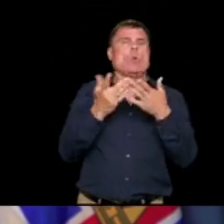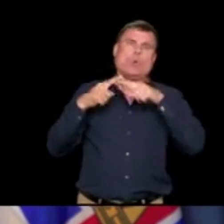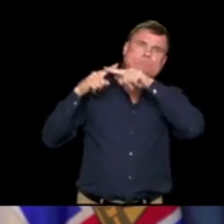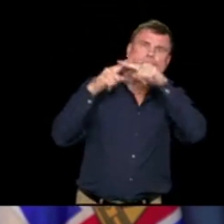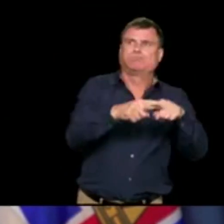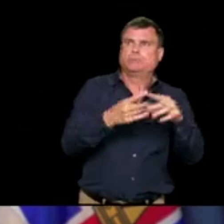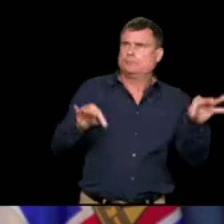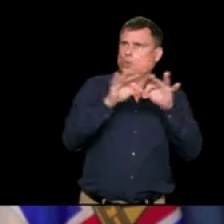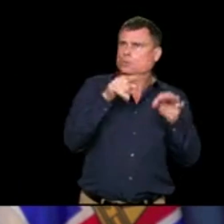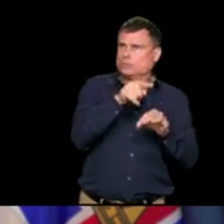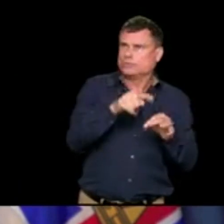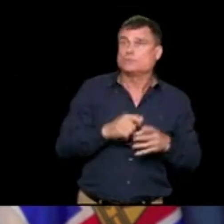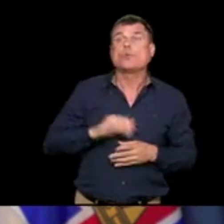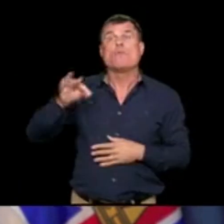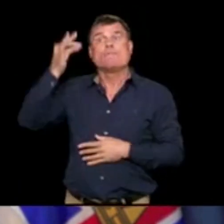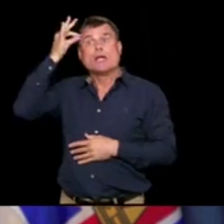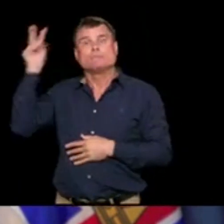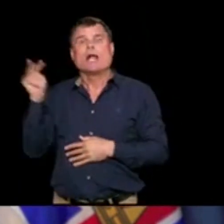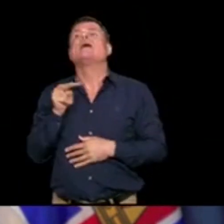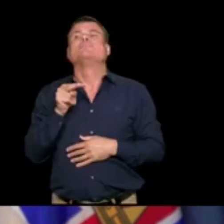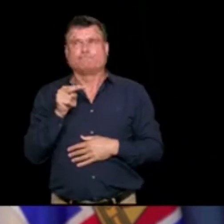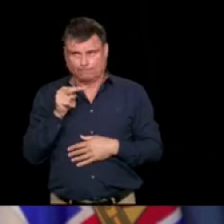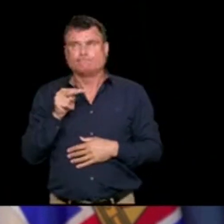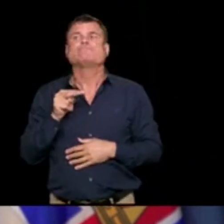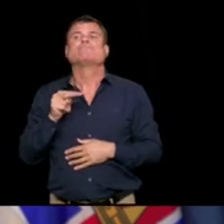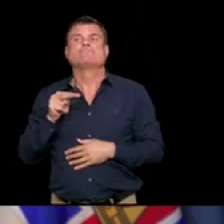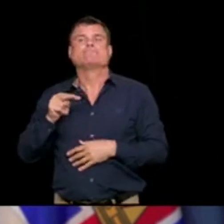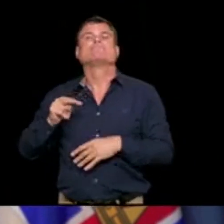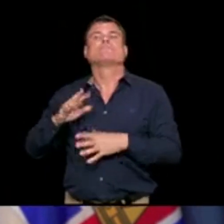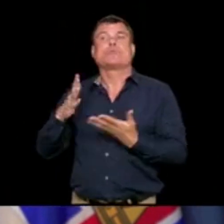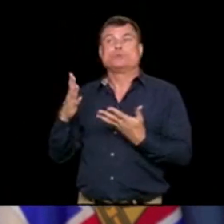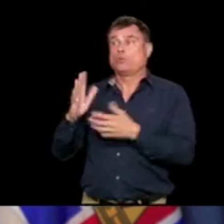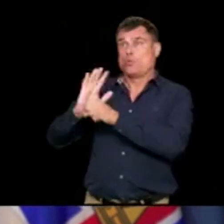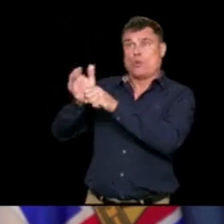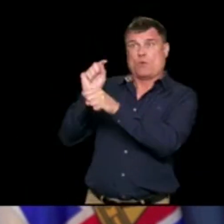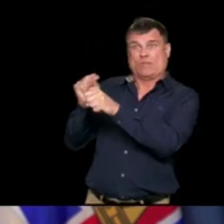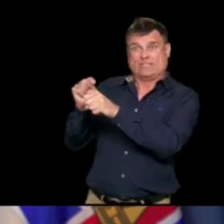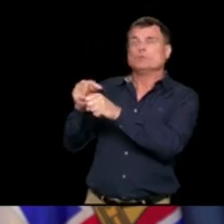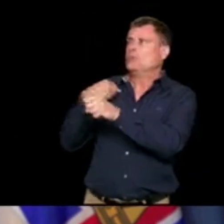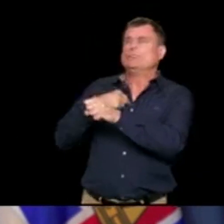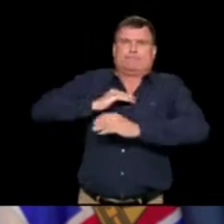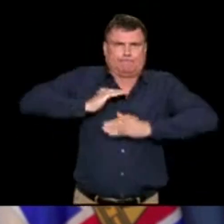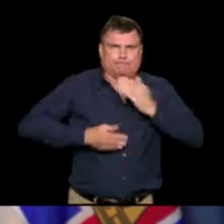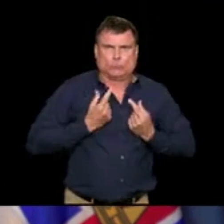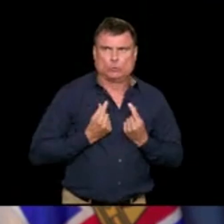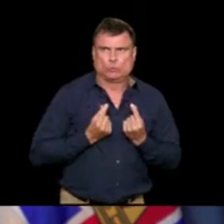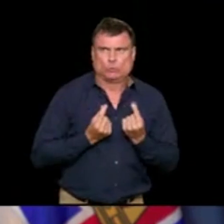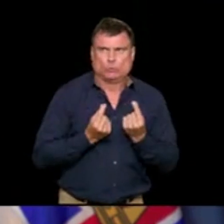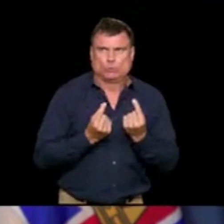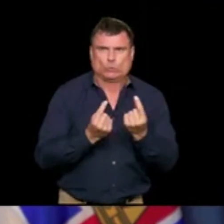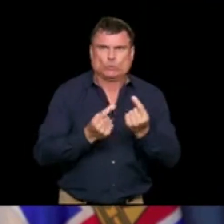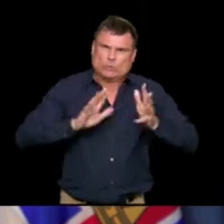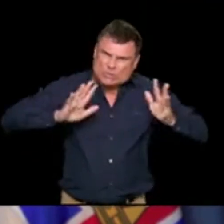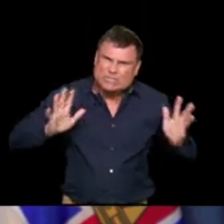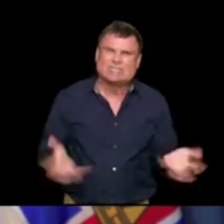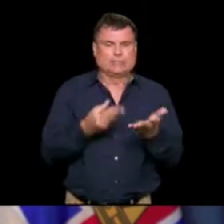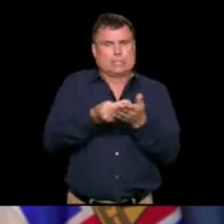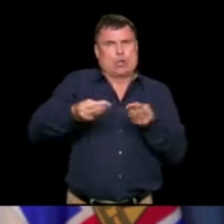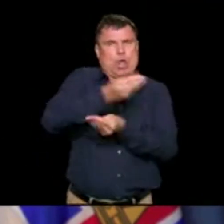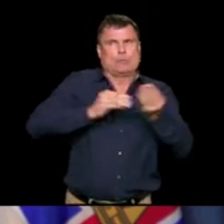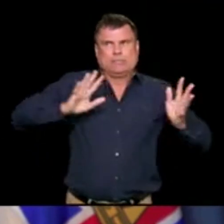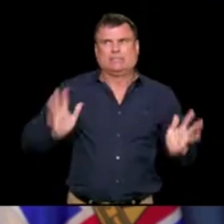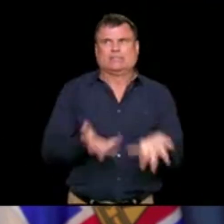positive relationship we have with the federal government in responding to the impacts of COVID-19 and working our way through BC's